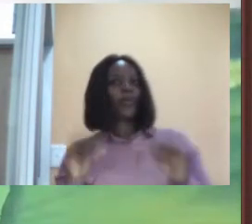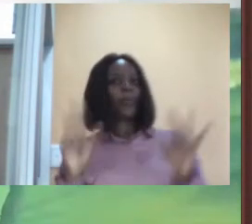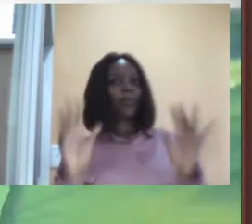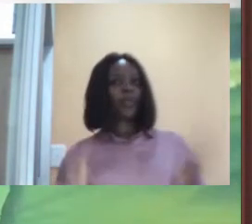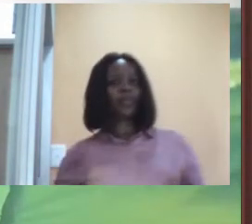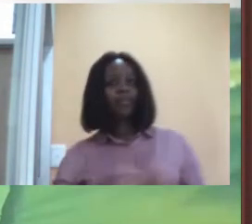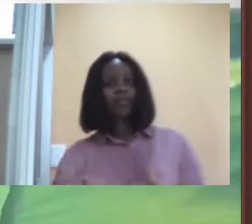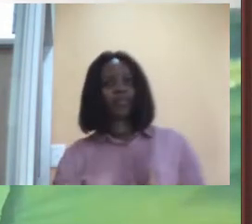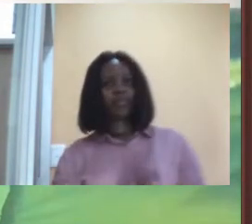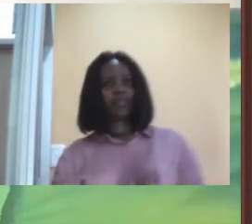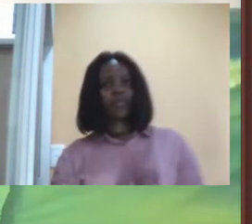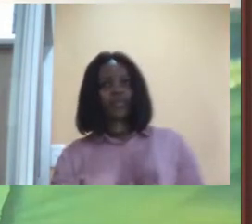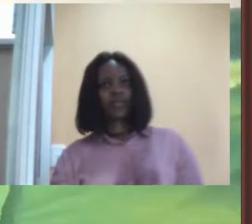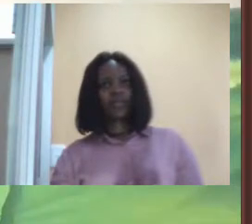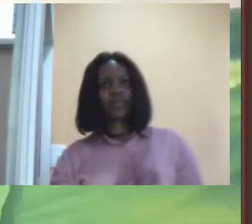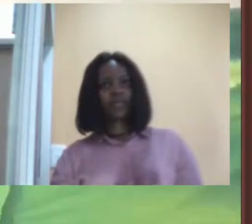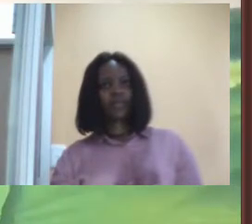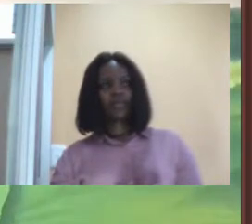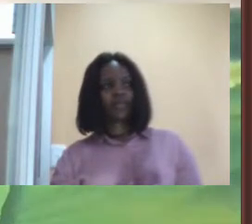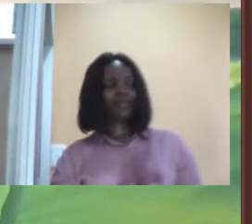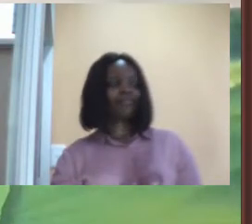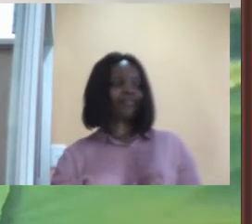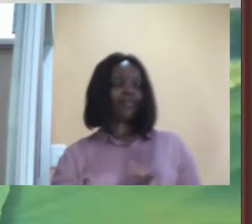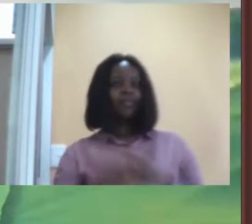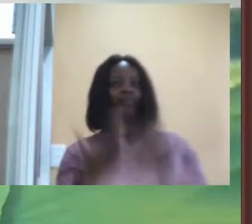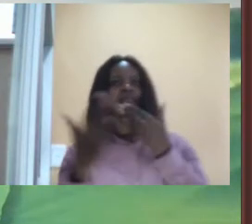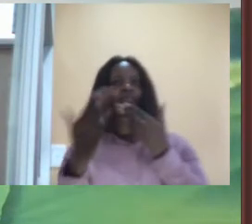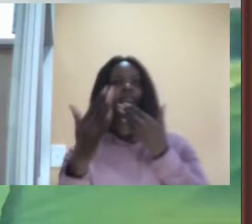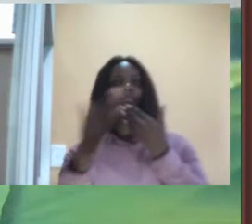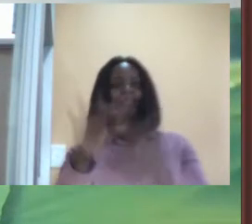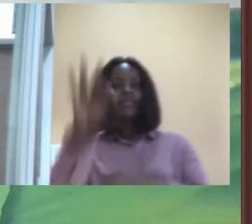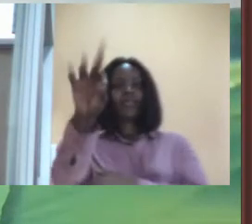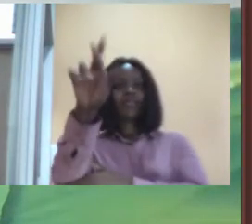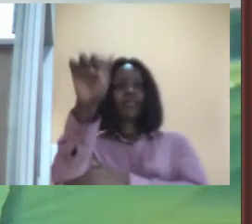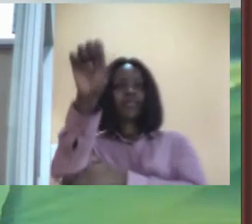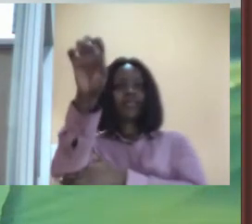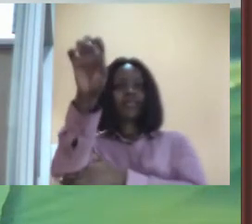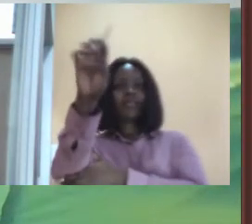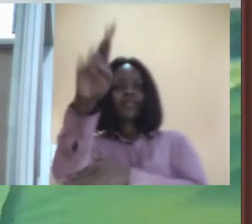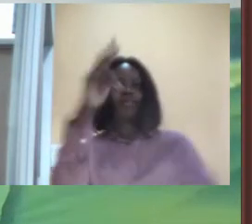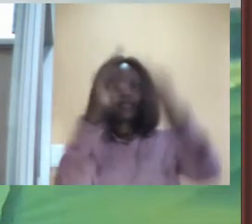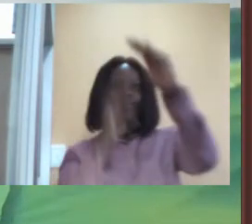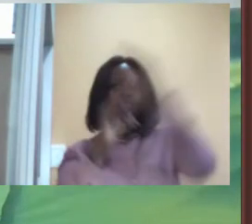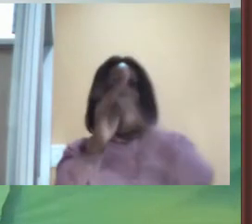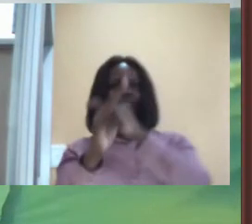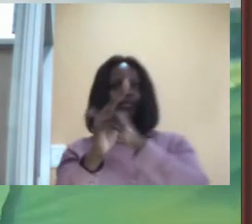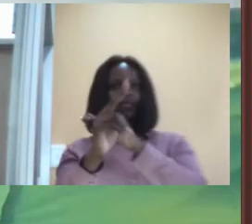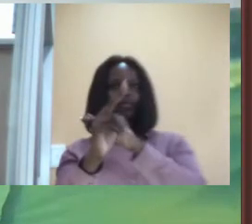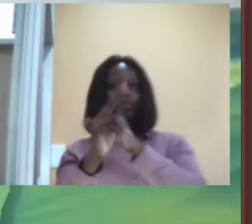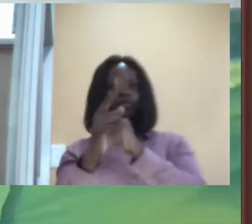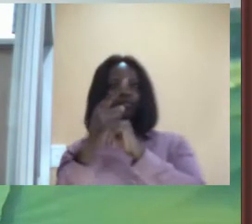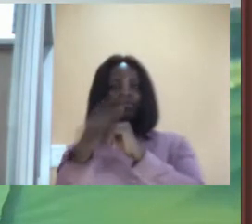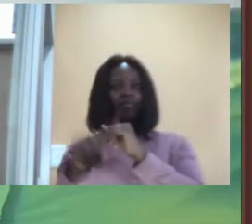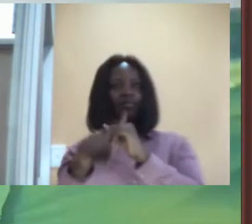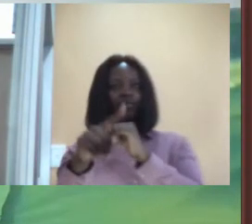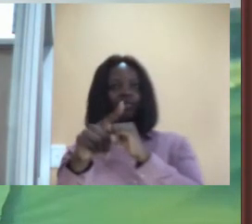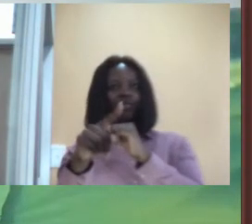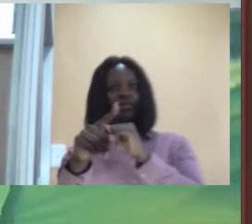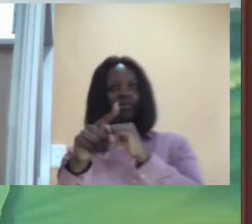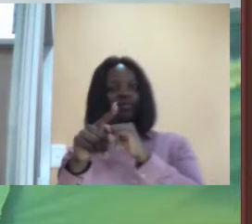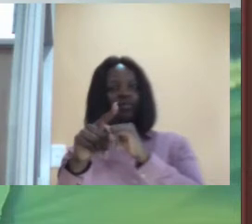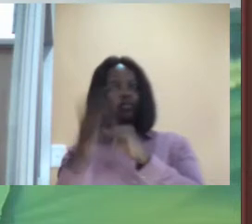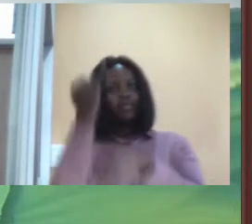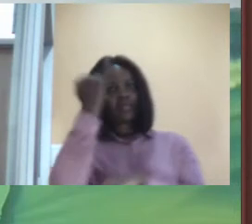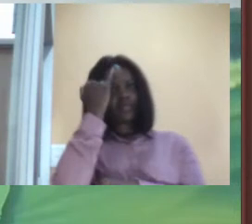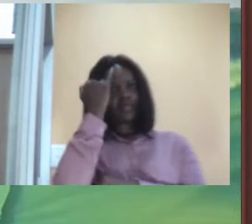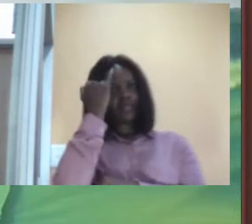So I want to thank also Honourable Fraser for contributing and telling